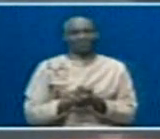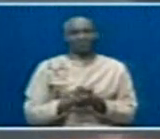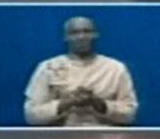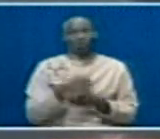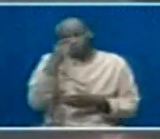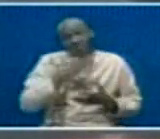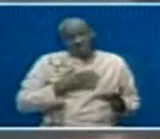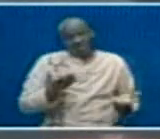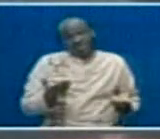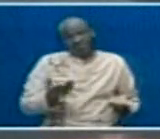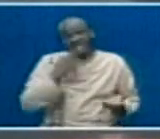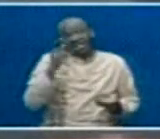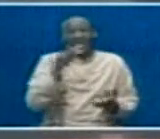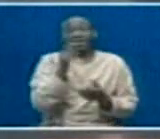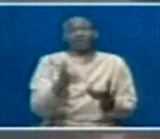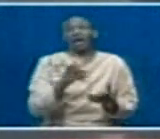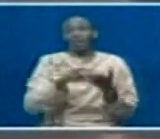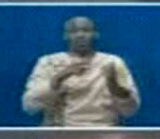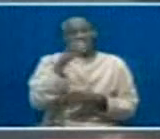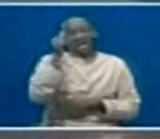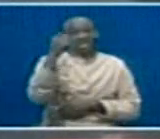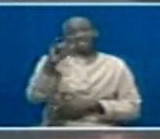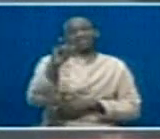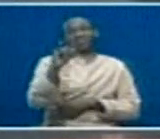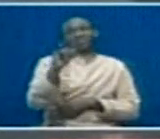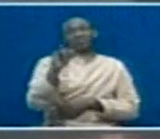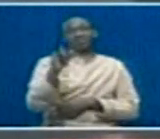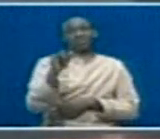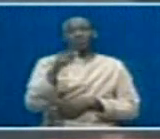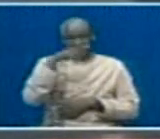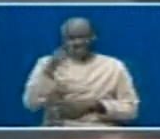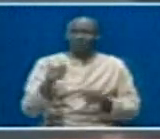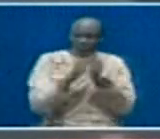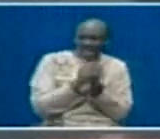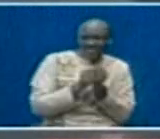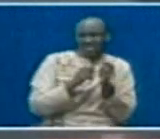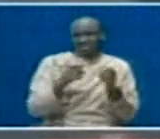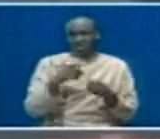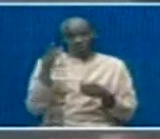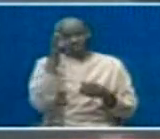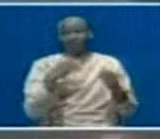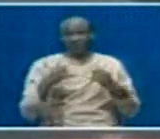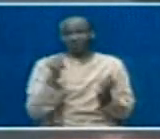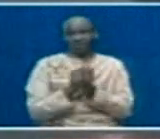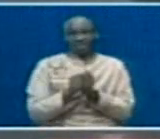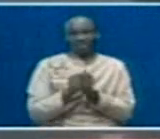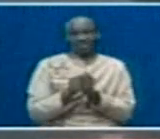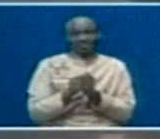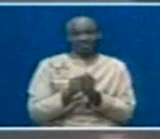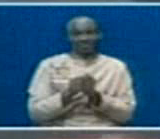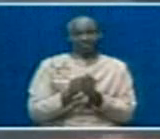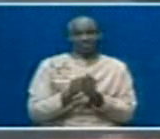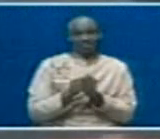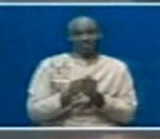am I to say anything about Ali? Mm. But did you all hang out together? Did you hang out over there? No.